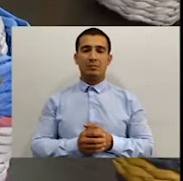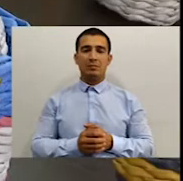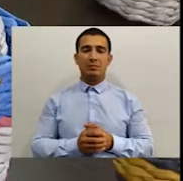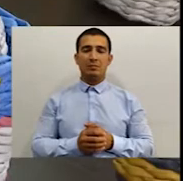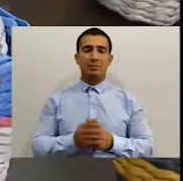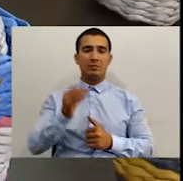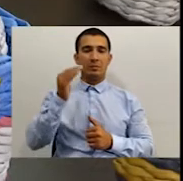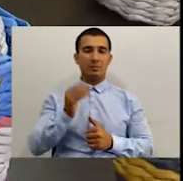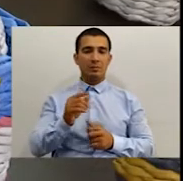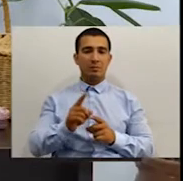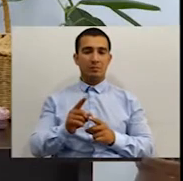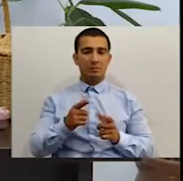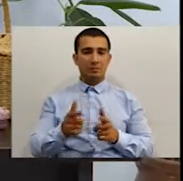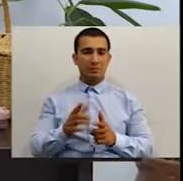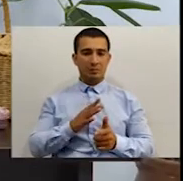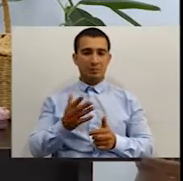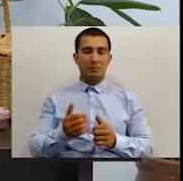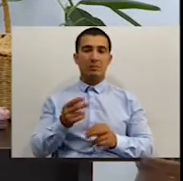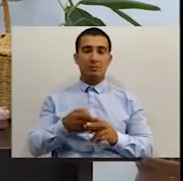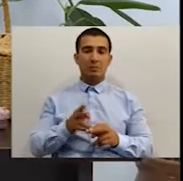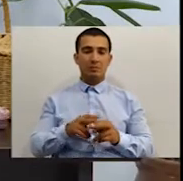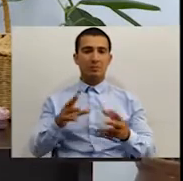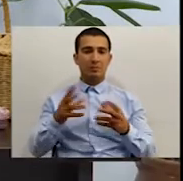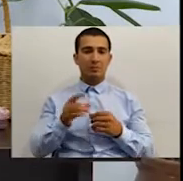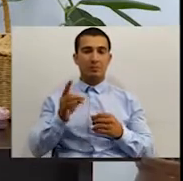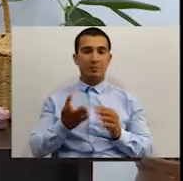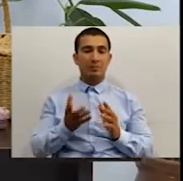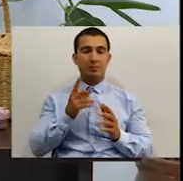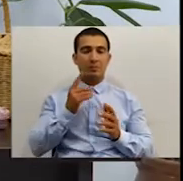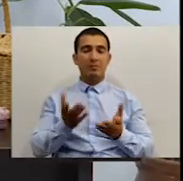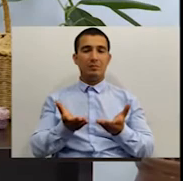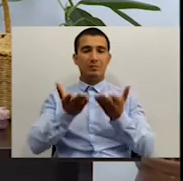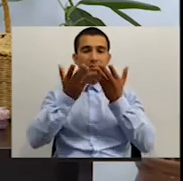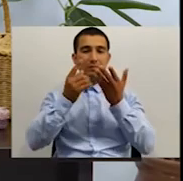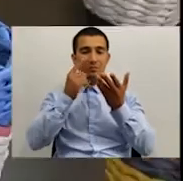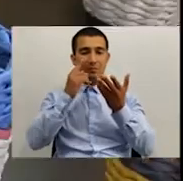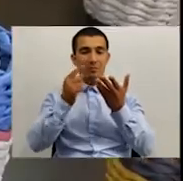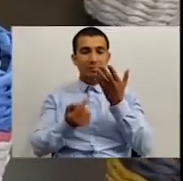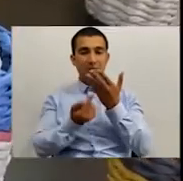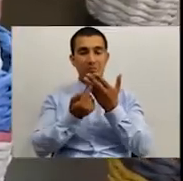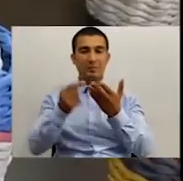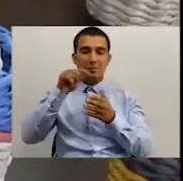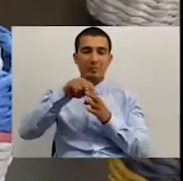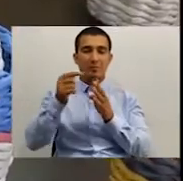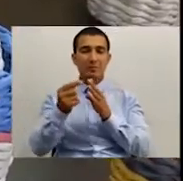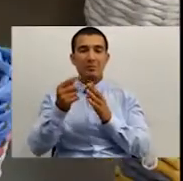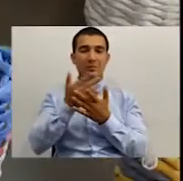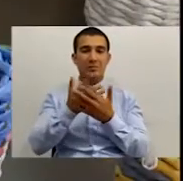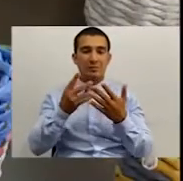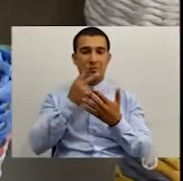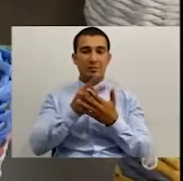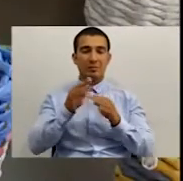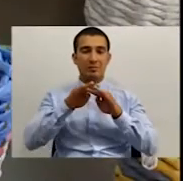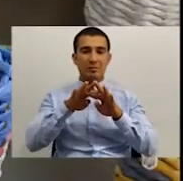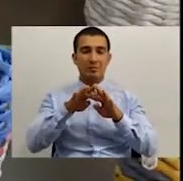Tegini ham to'qib oldim. Endi bularimizni ko'taramiz. Sizlar qolib ishlatsanglar bo'ladi.